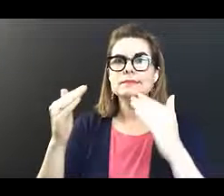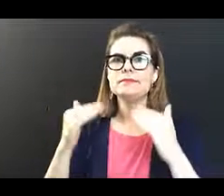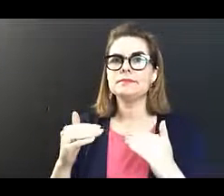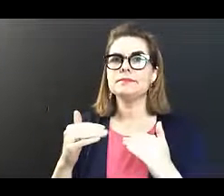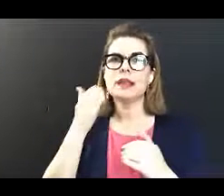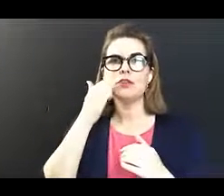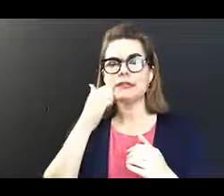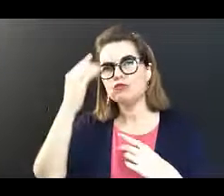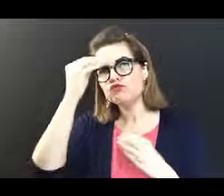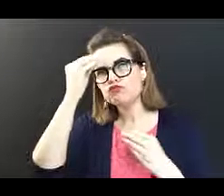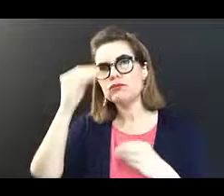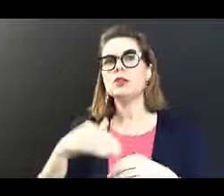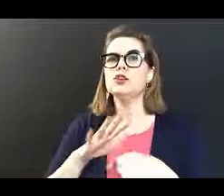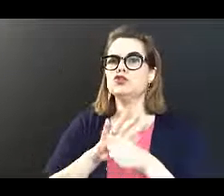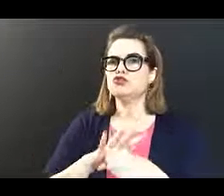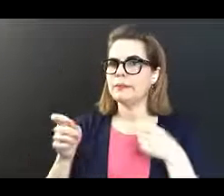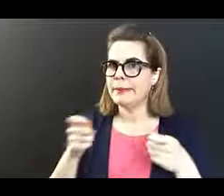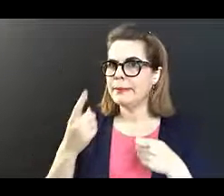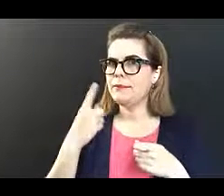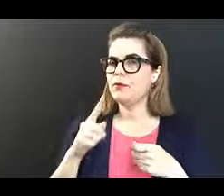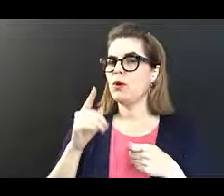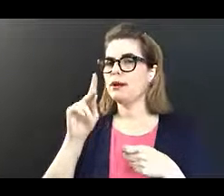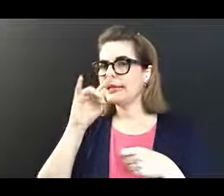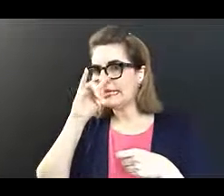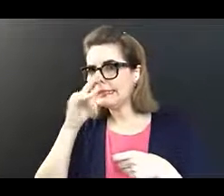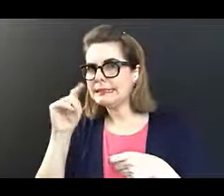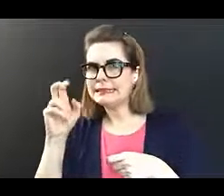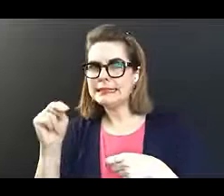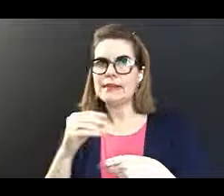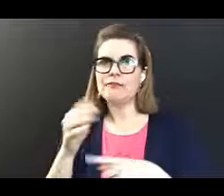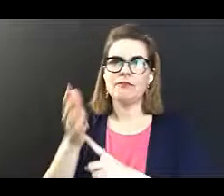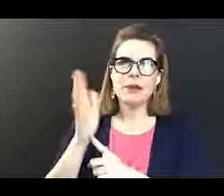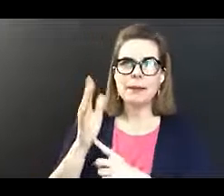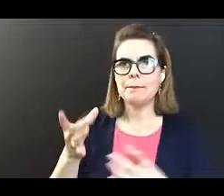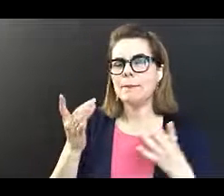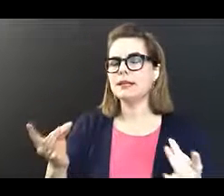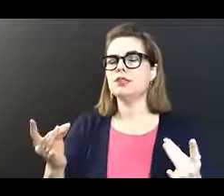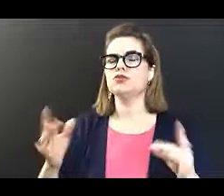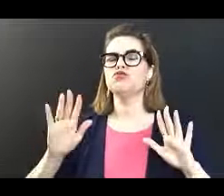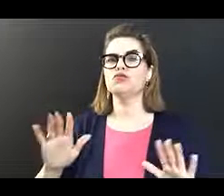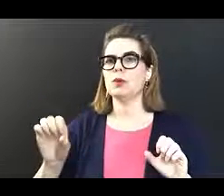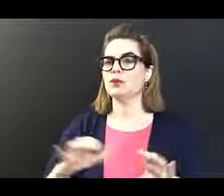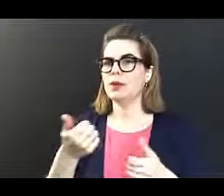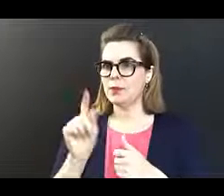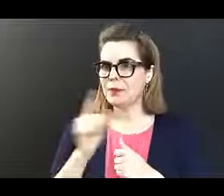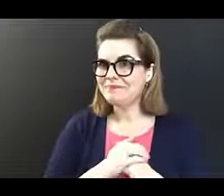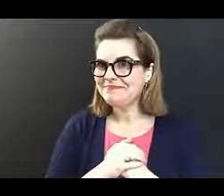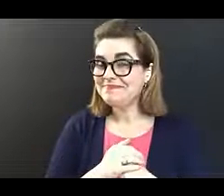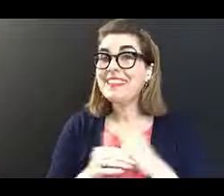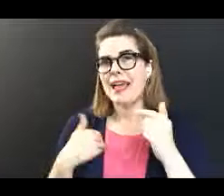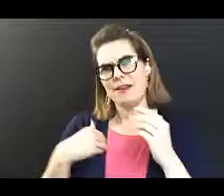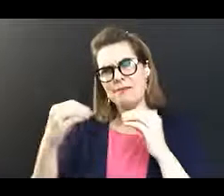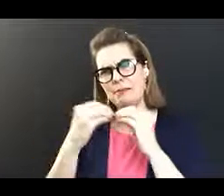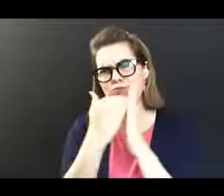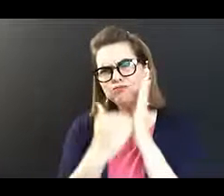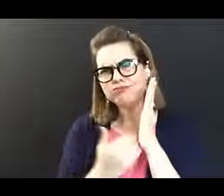5-minute meditation that you can do anywhere. And we would be happy to provide more resources as well. This is just a short list that we